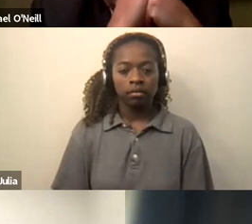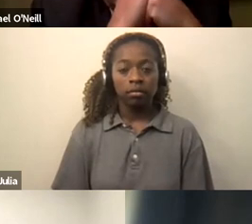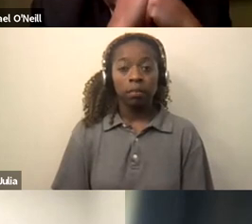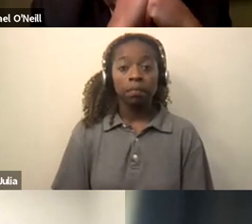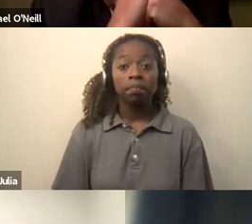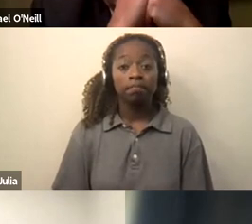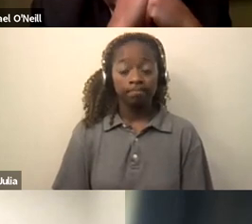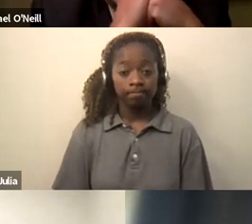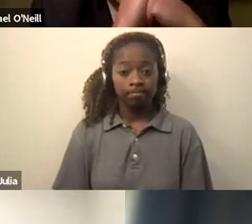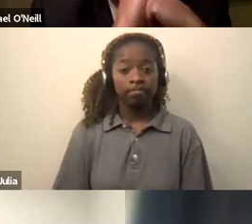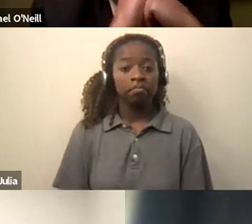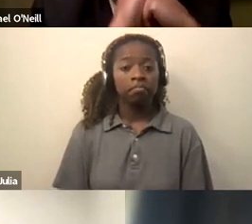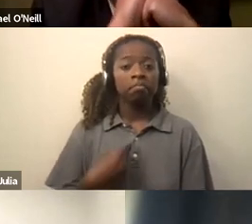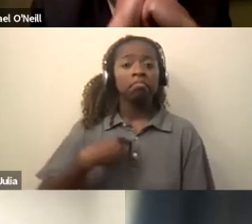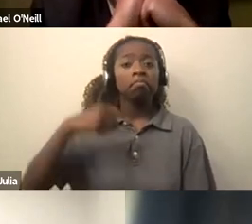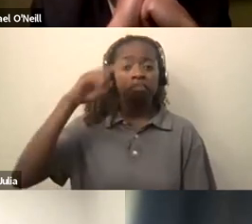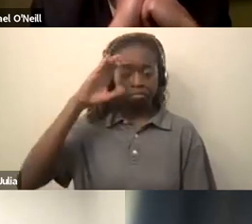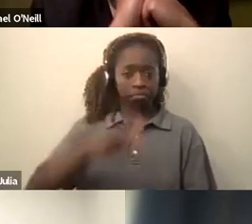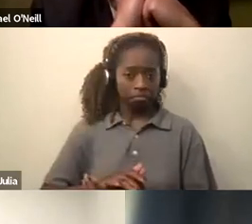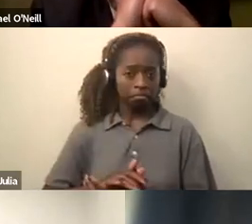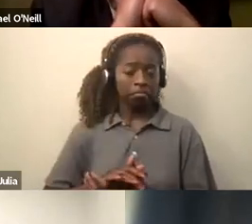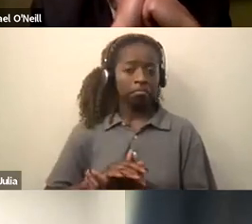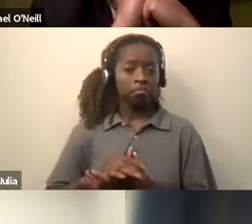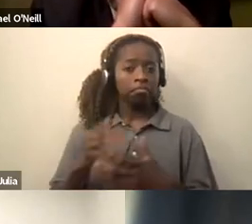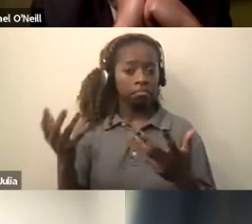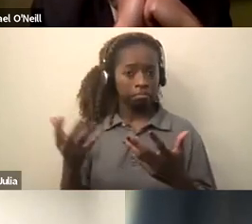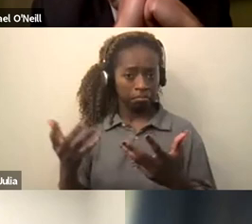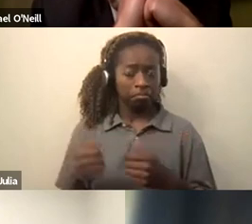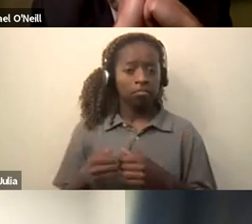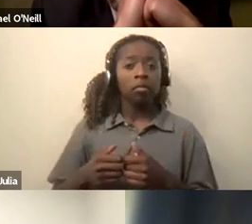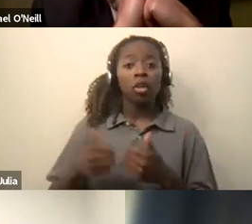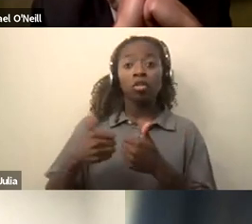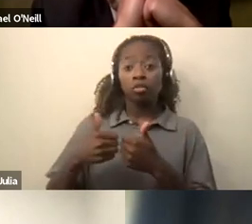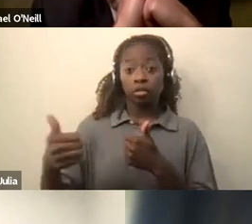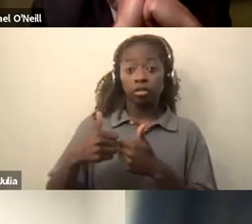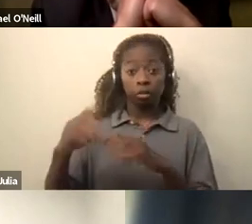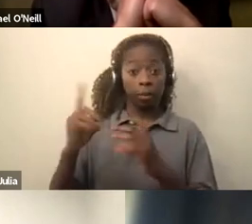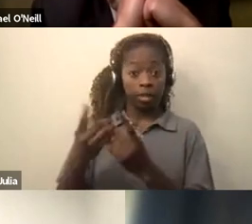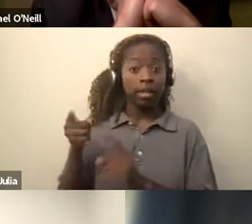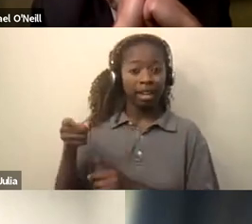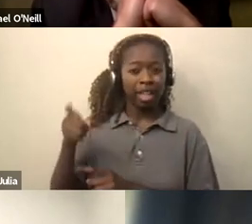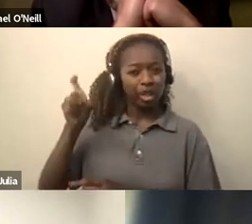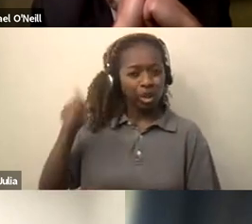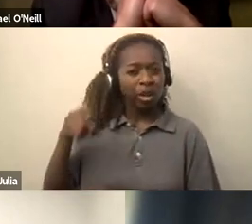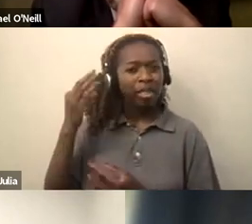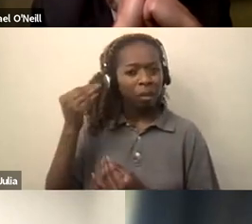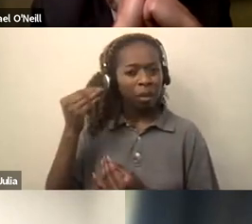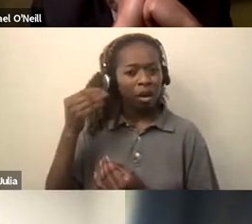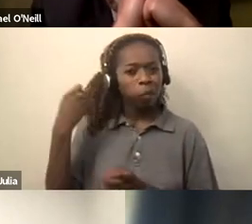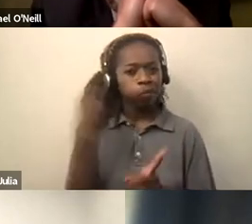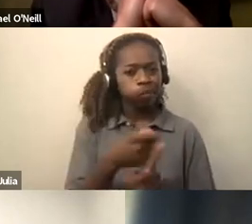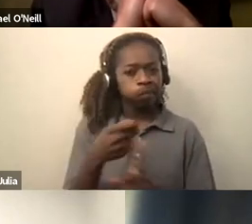so i believe the transportation department should consider the impact that this will